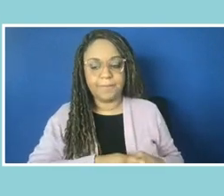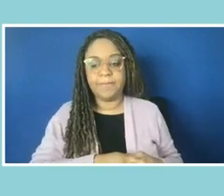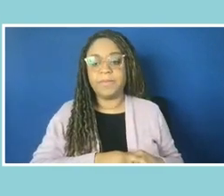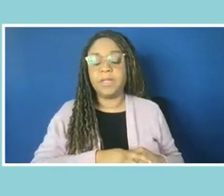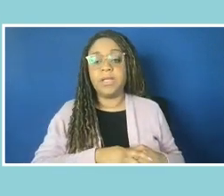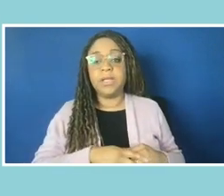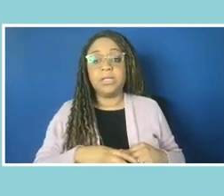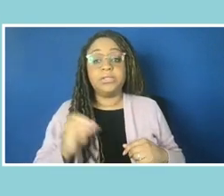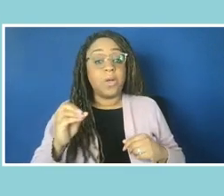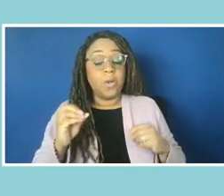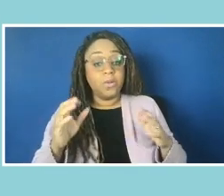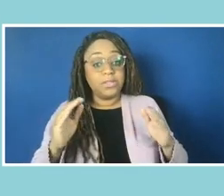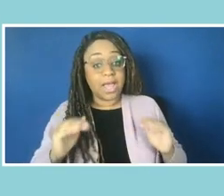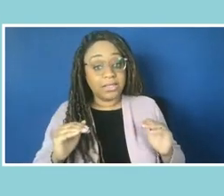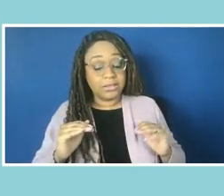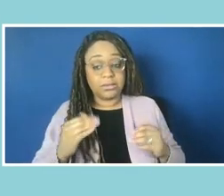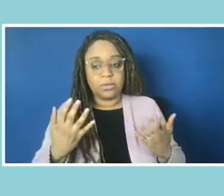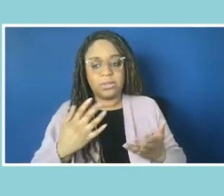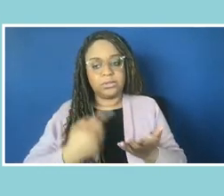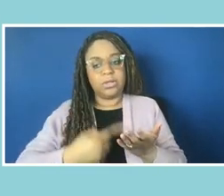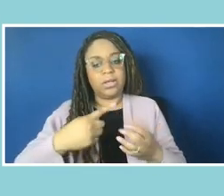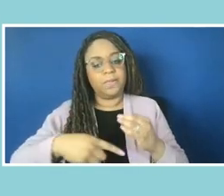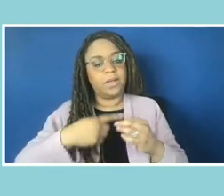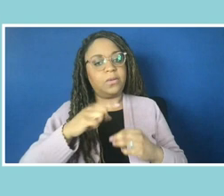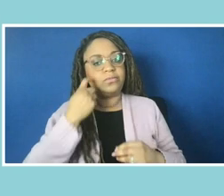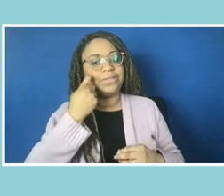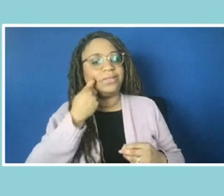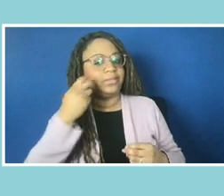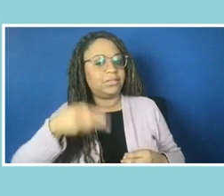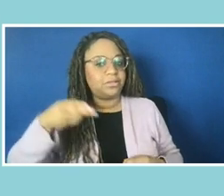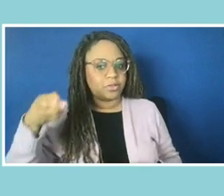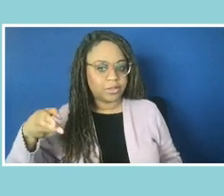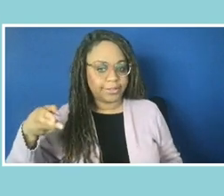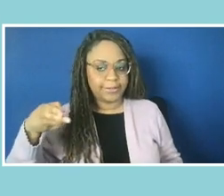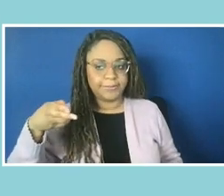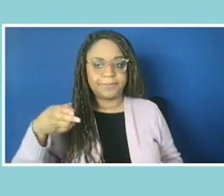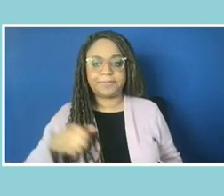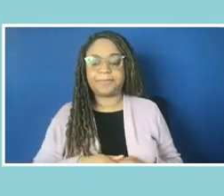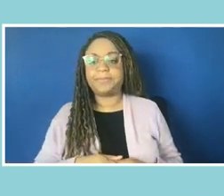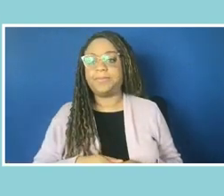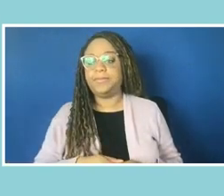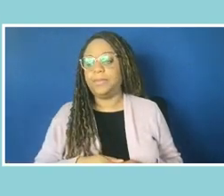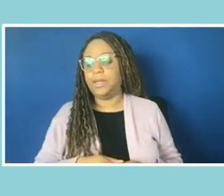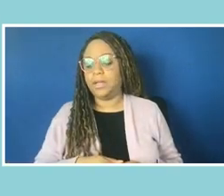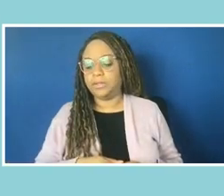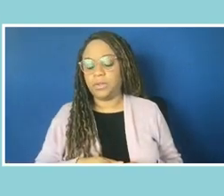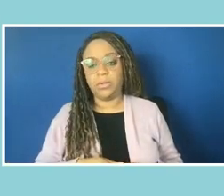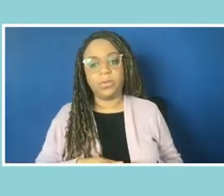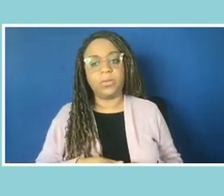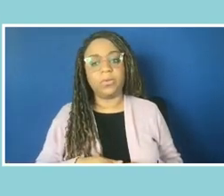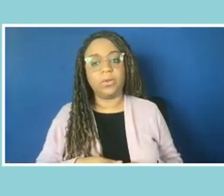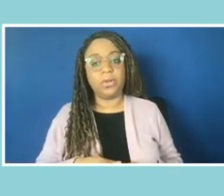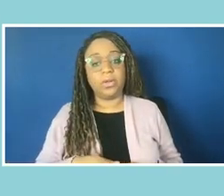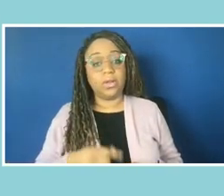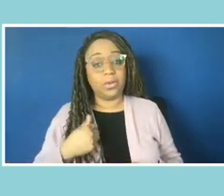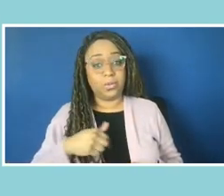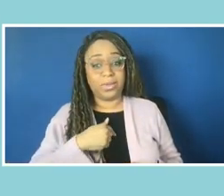your recent history, you know. And we saw what was an unprecedented open white